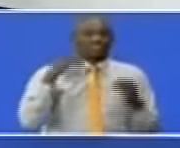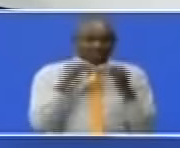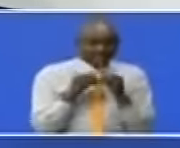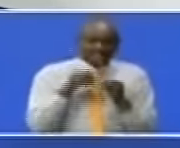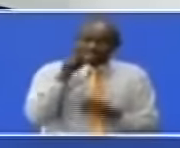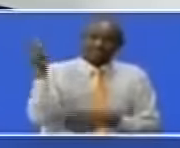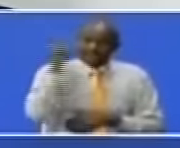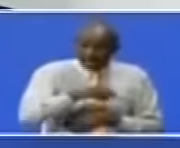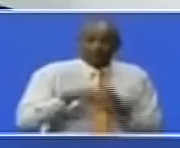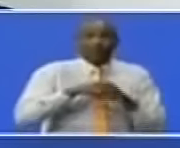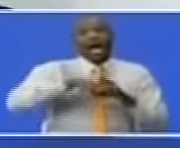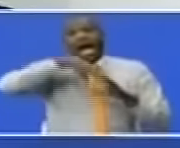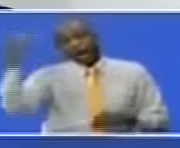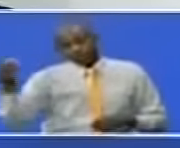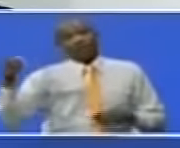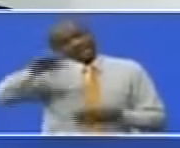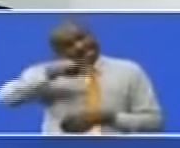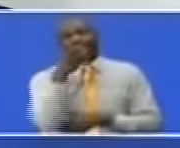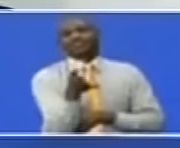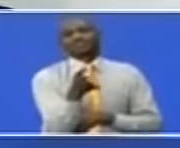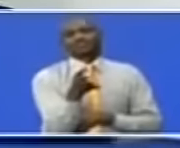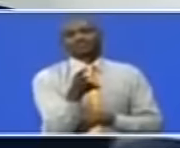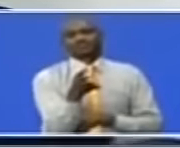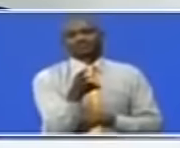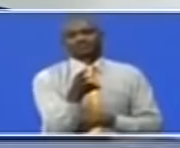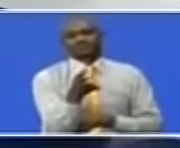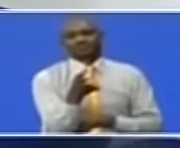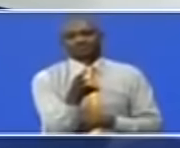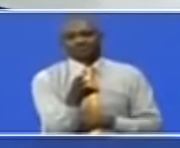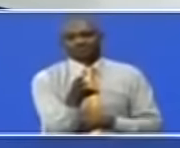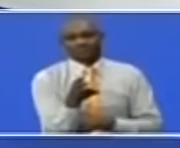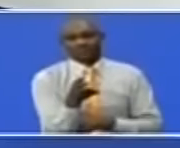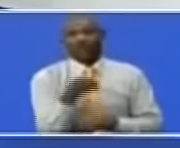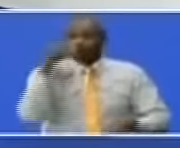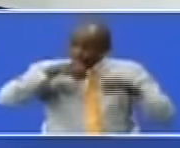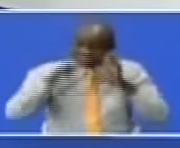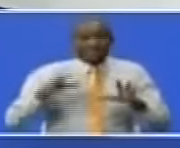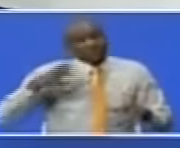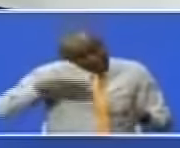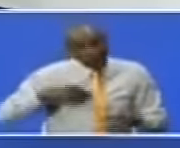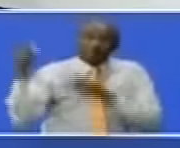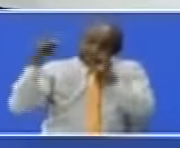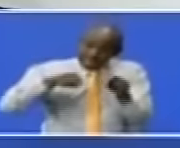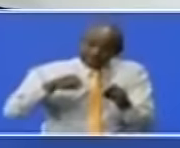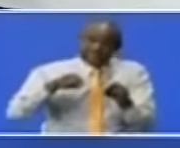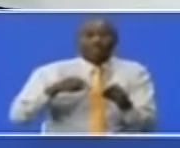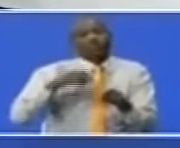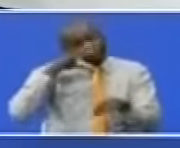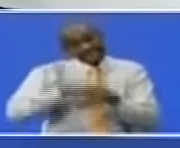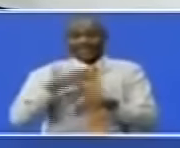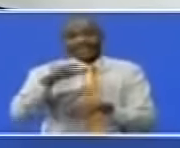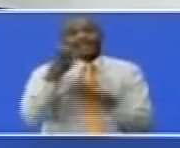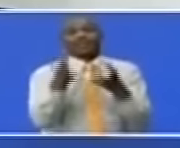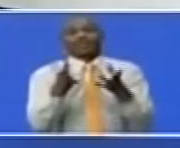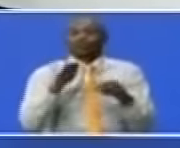actually came from out the electoral area. Ferried voters. Well, not even voters, but just people who would come to occupy space at